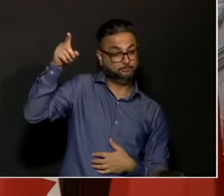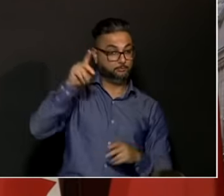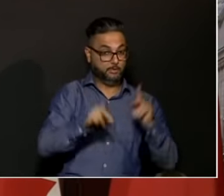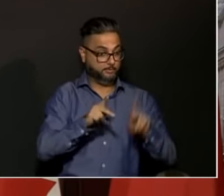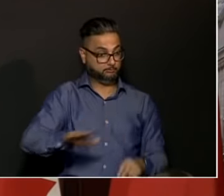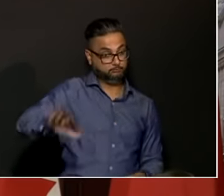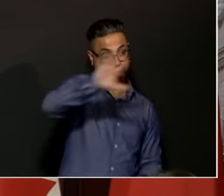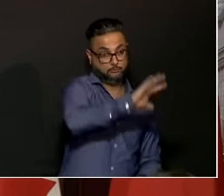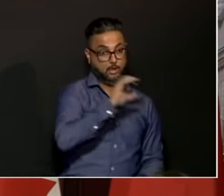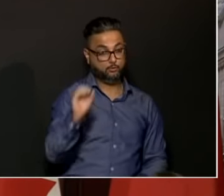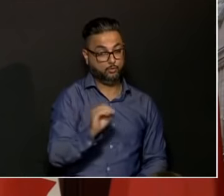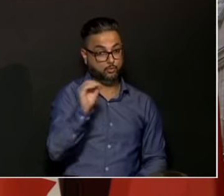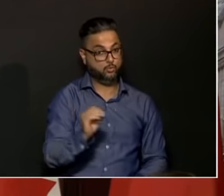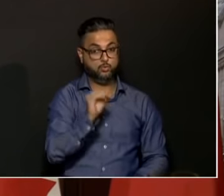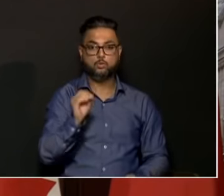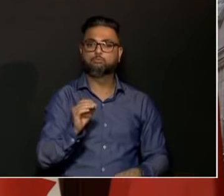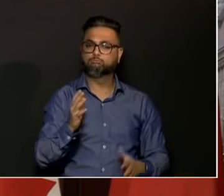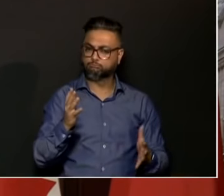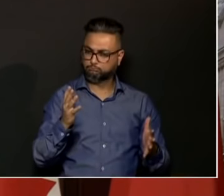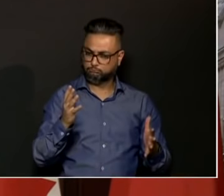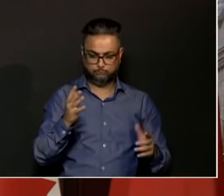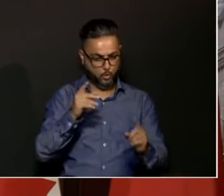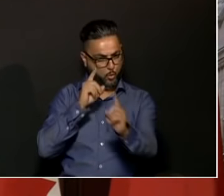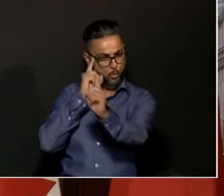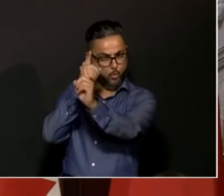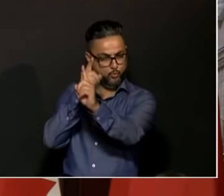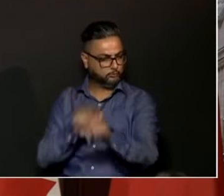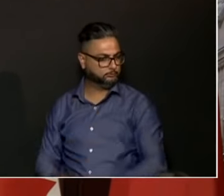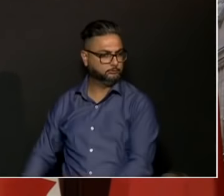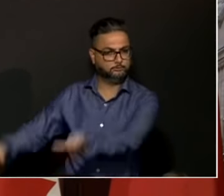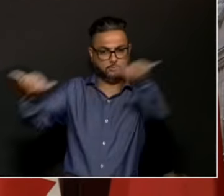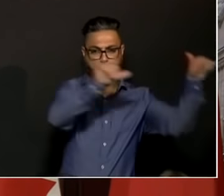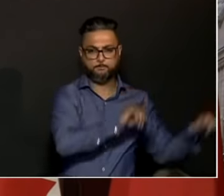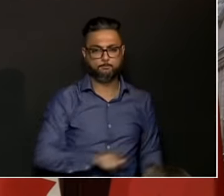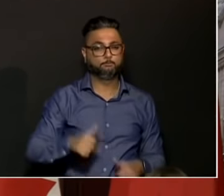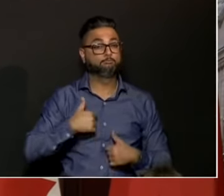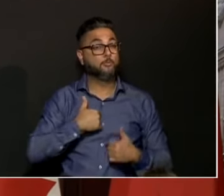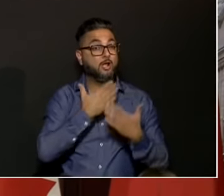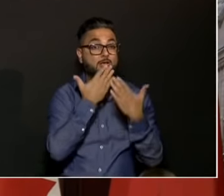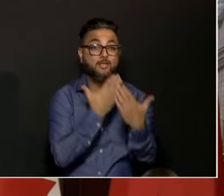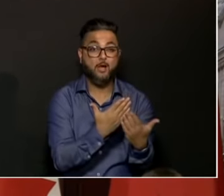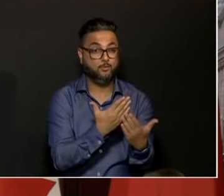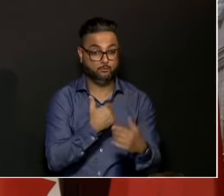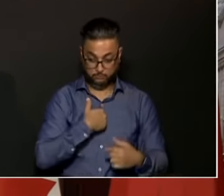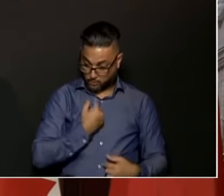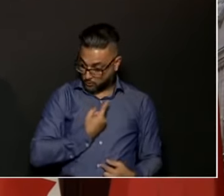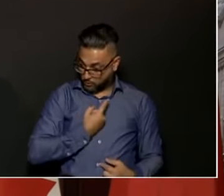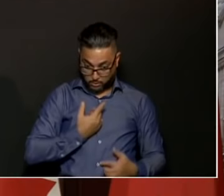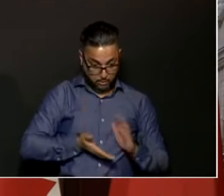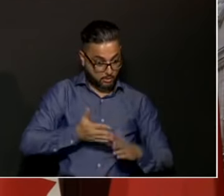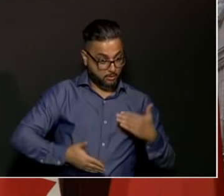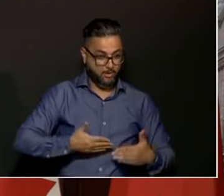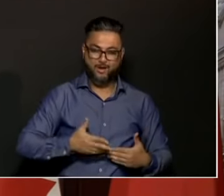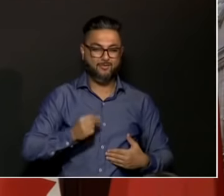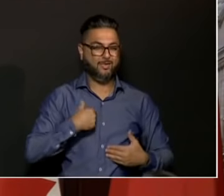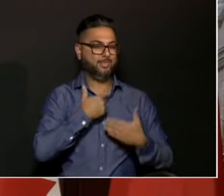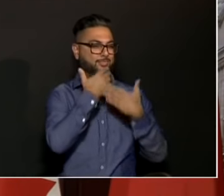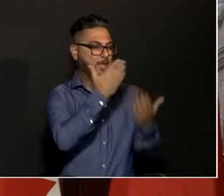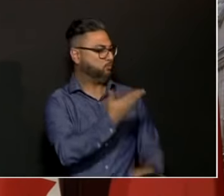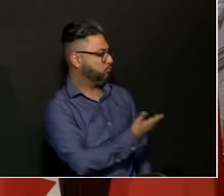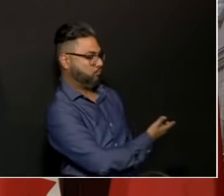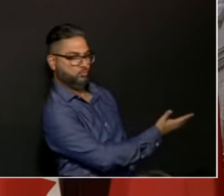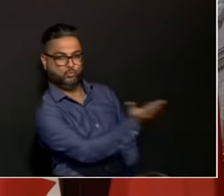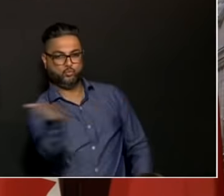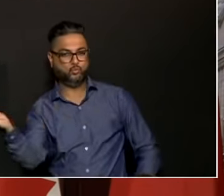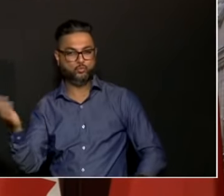Everyone's pulling in the same direction. I'm so grateful. I could not have done this myself. The Minister couldn't have done it themselves, and I just got to give a shout